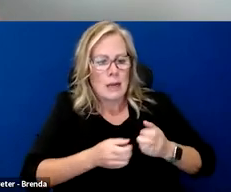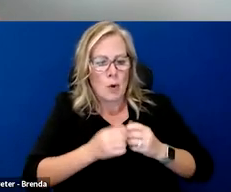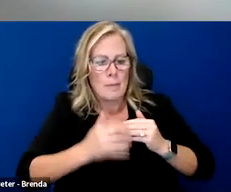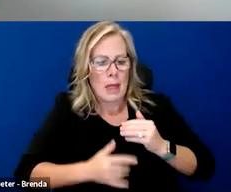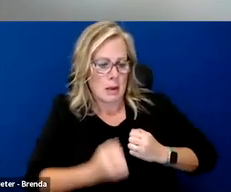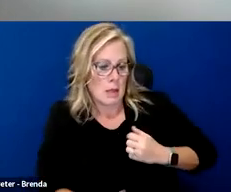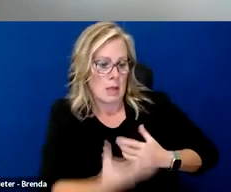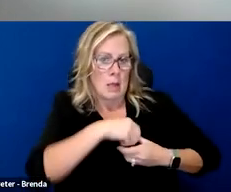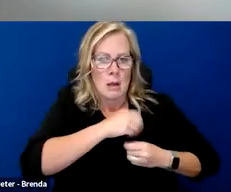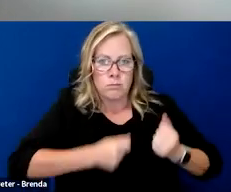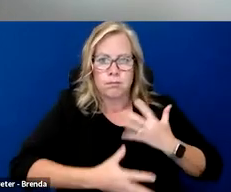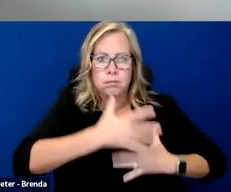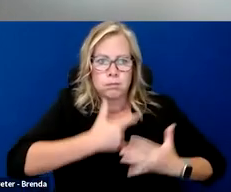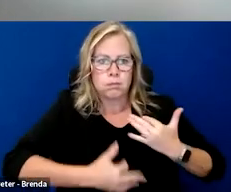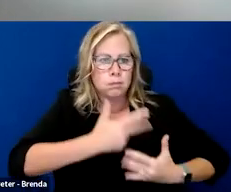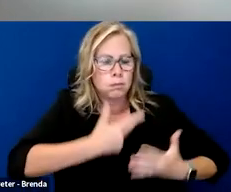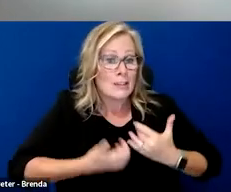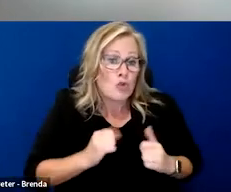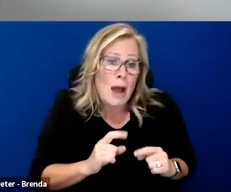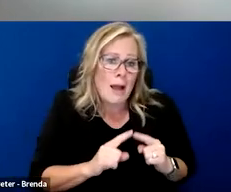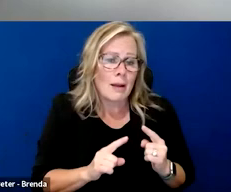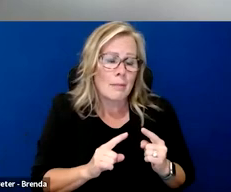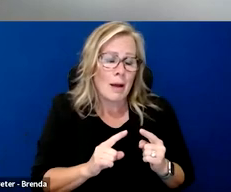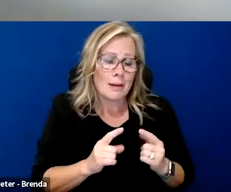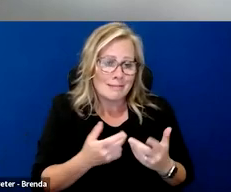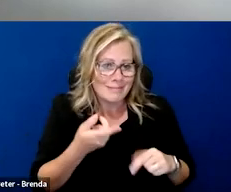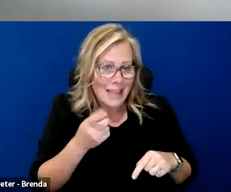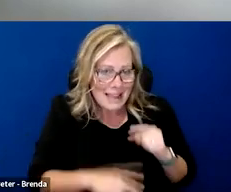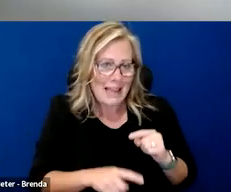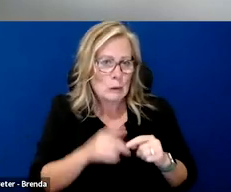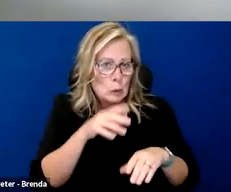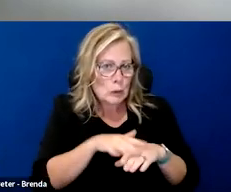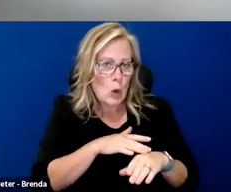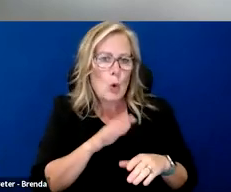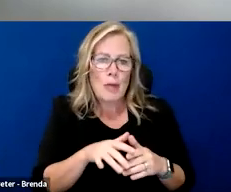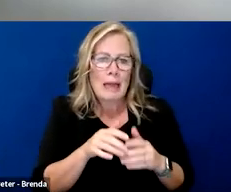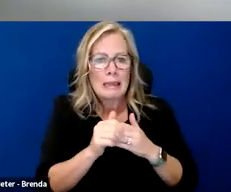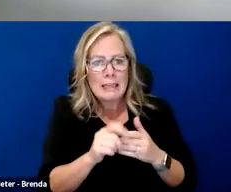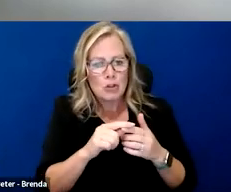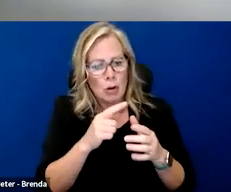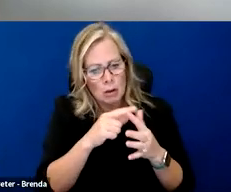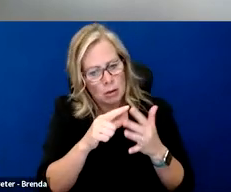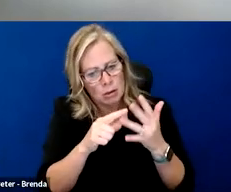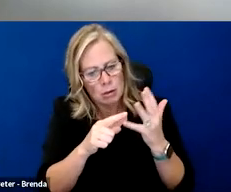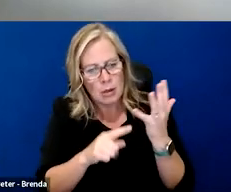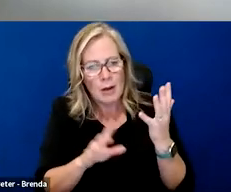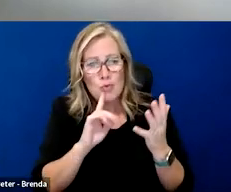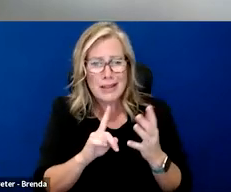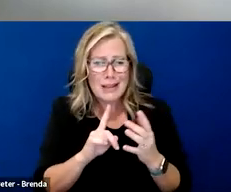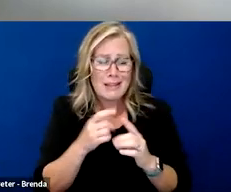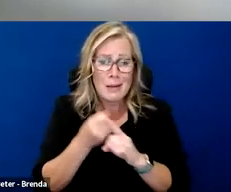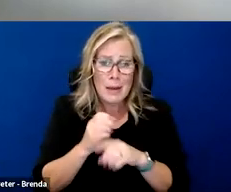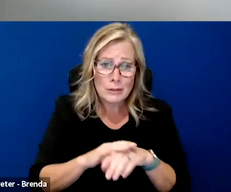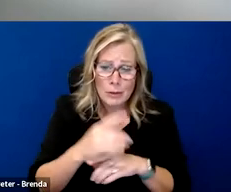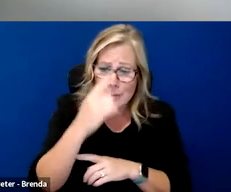there's a very complex set of conditions, and all of these, although I'm describing the impacts on the brain and the heart, it's going to affect